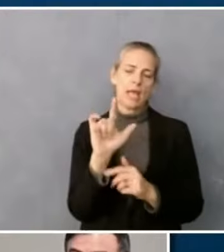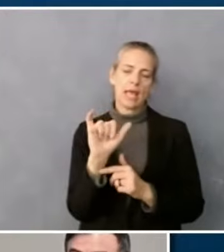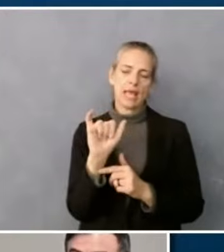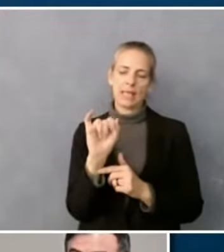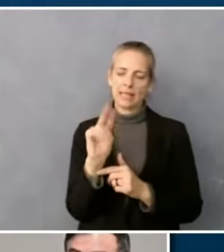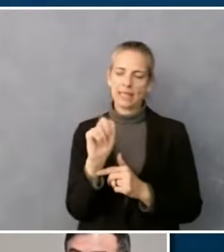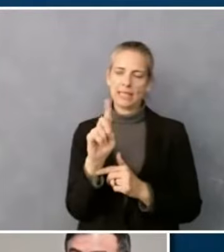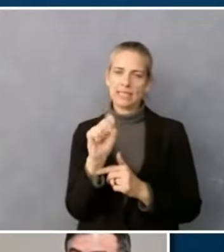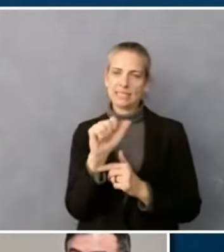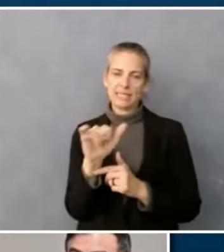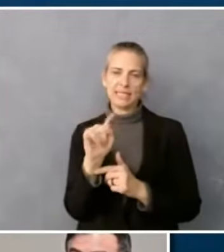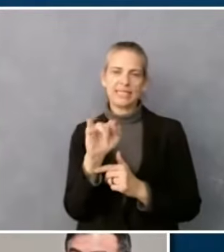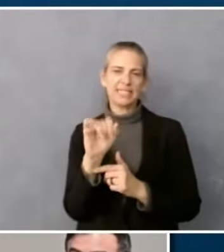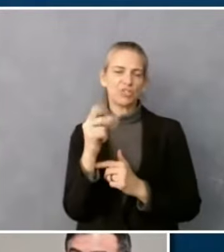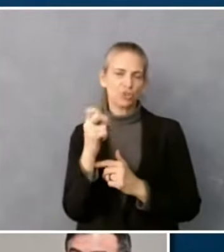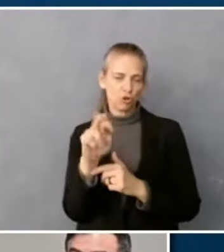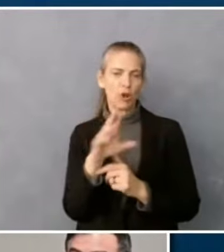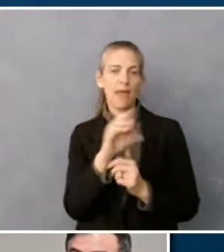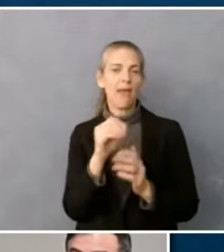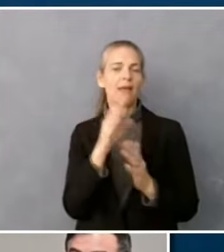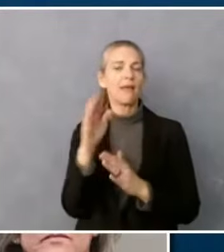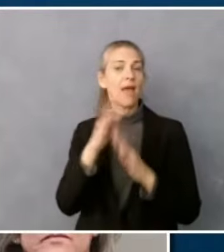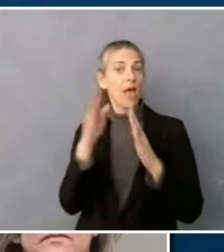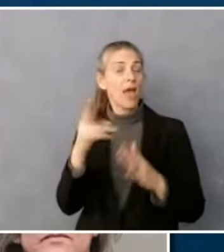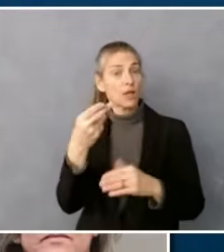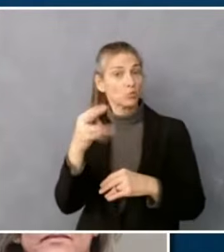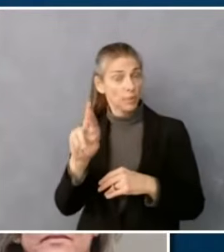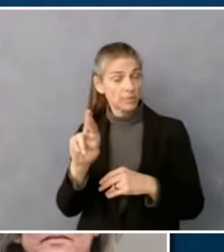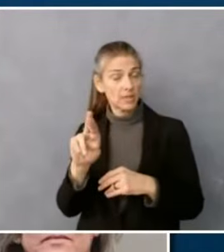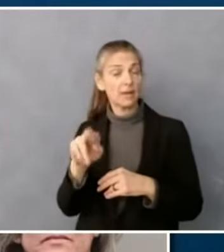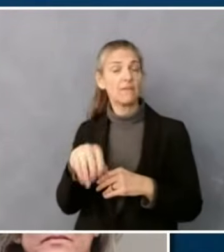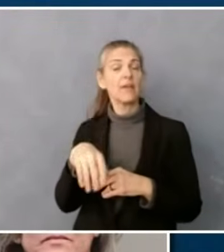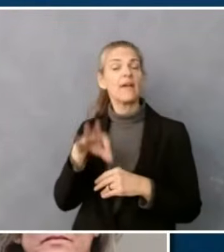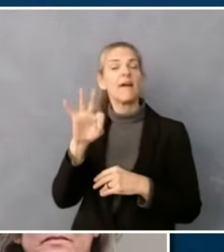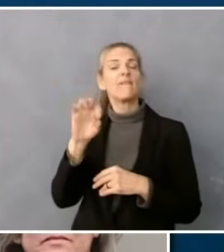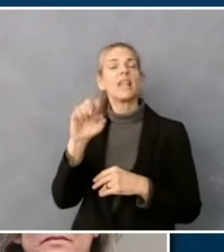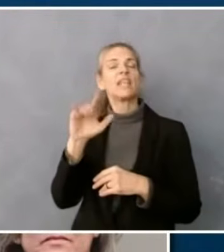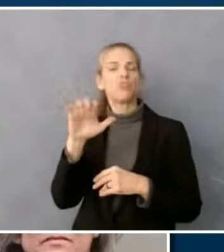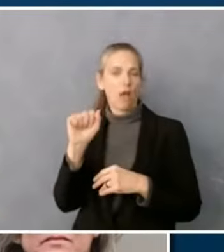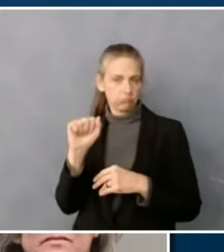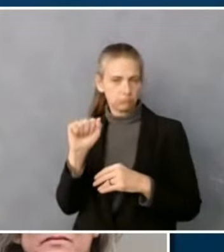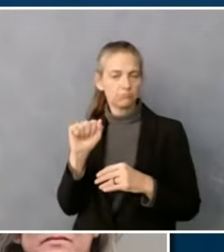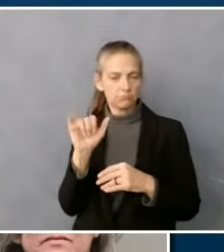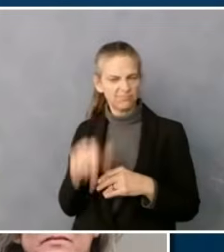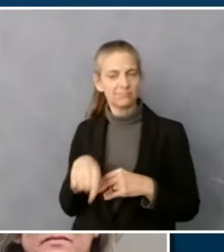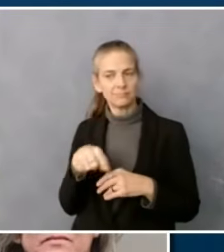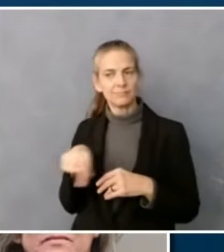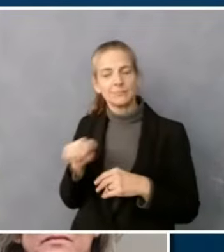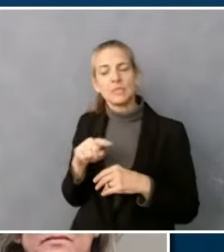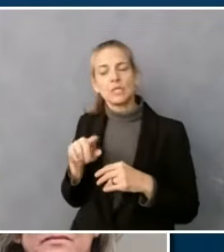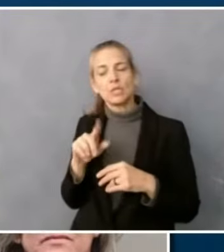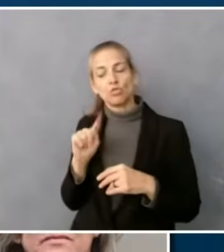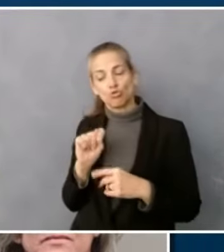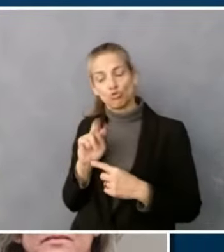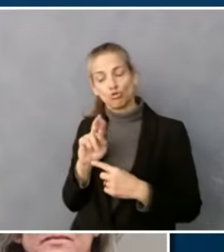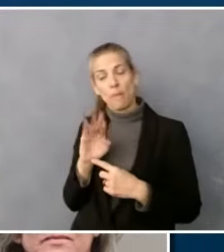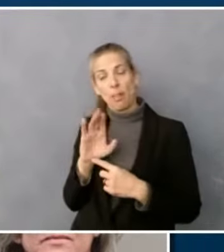local House Representative Felicia Rayburn. Trimble County alone has gotten